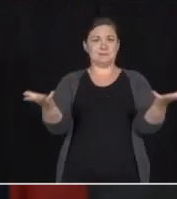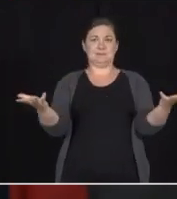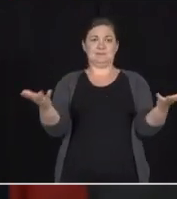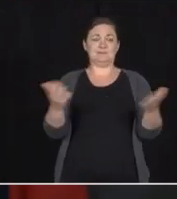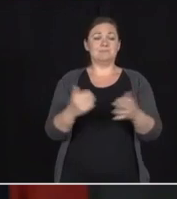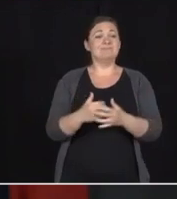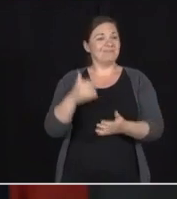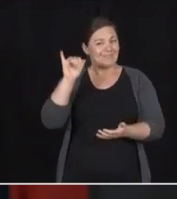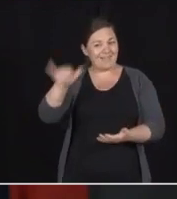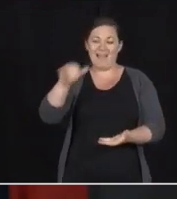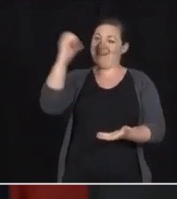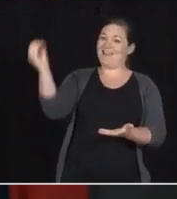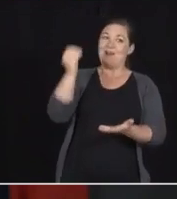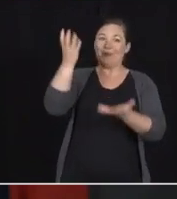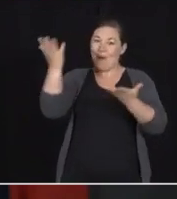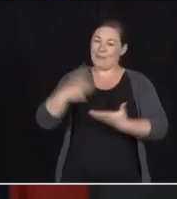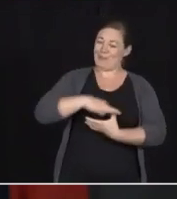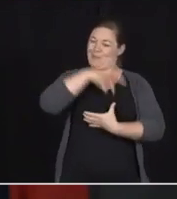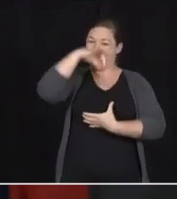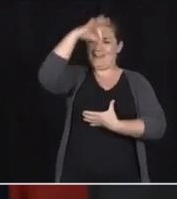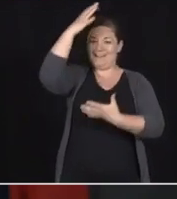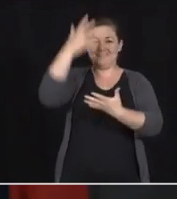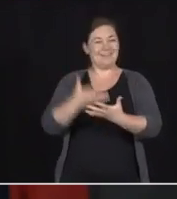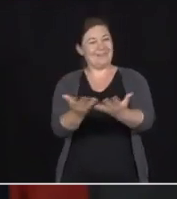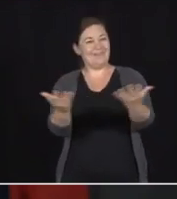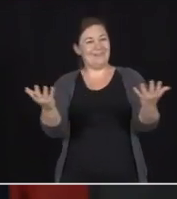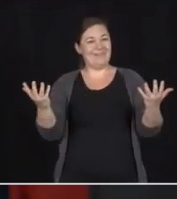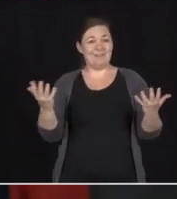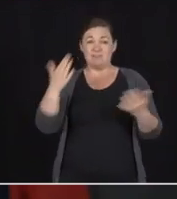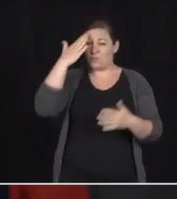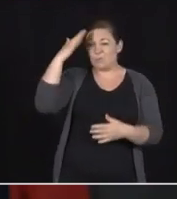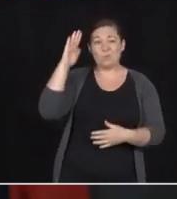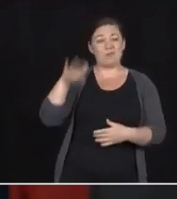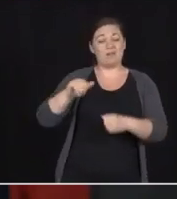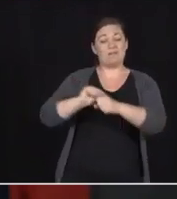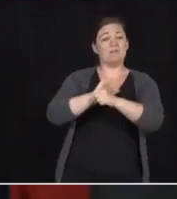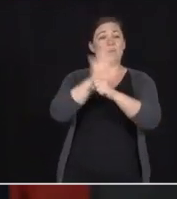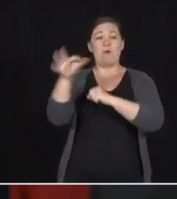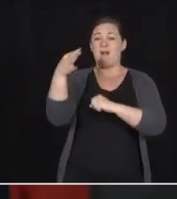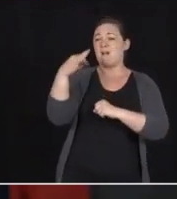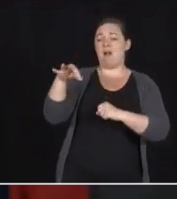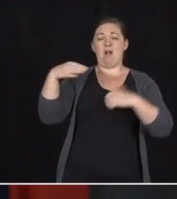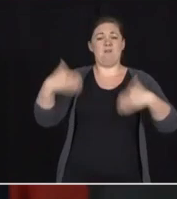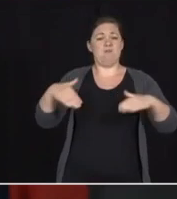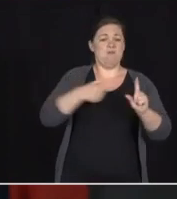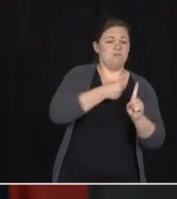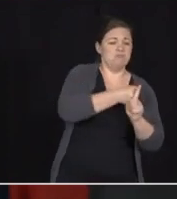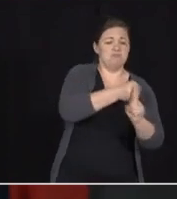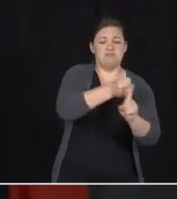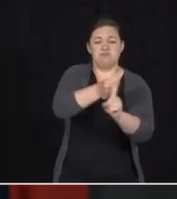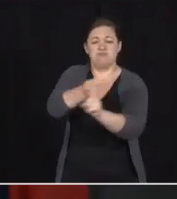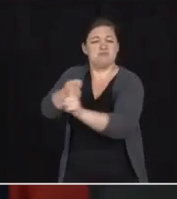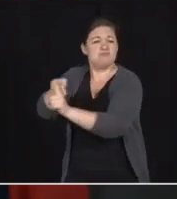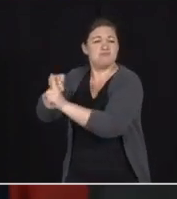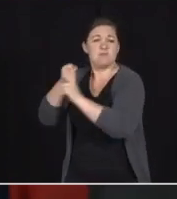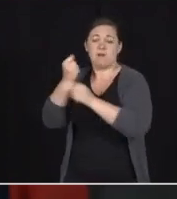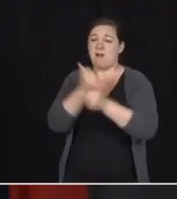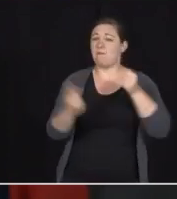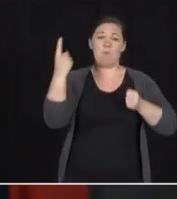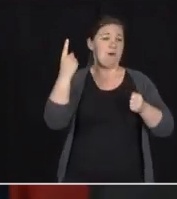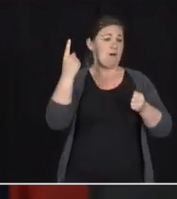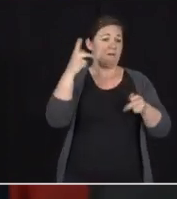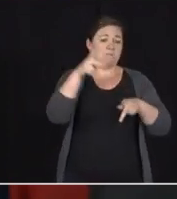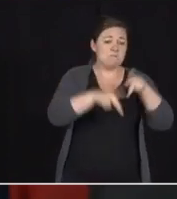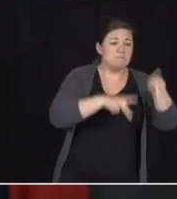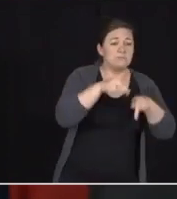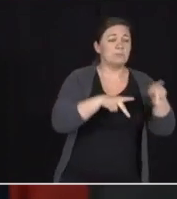about. We know COVID-19 has taken a toll on everyone. And for those who may be isolated from their loved